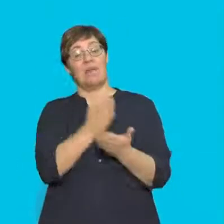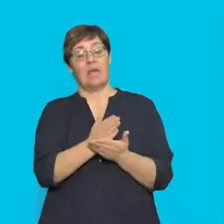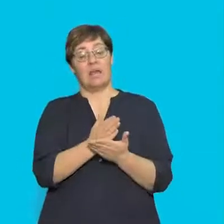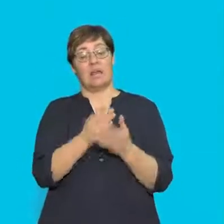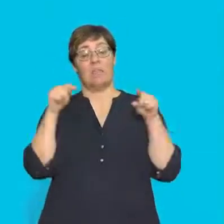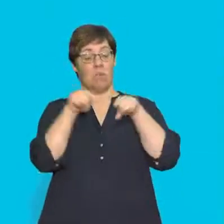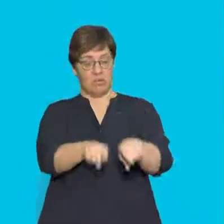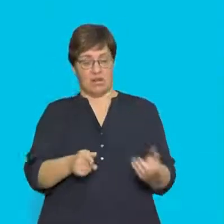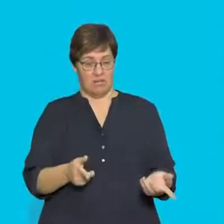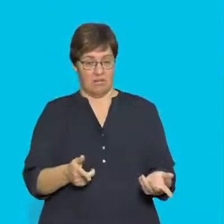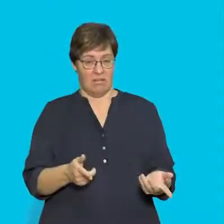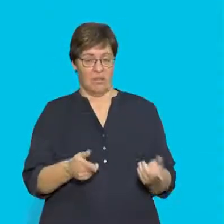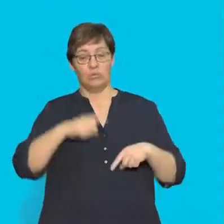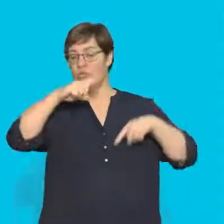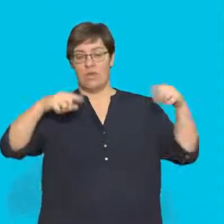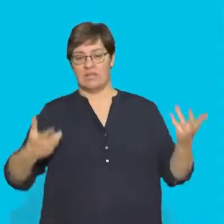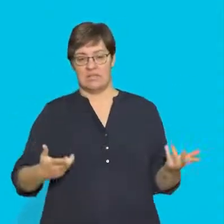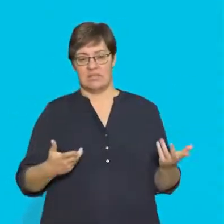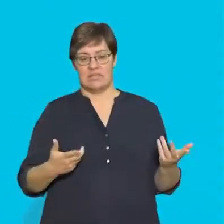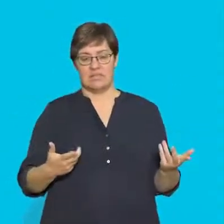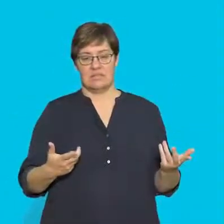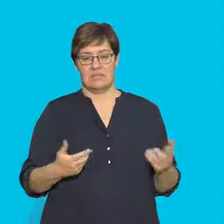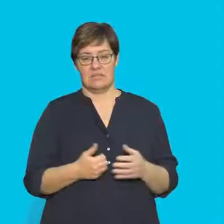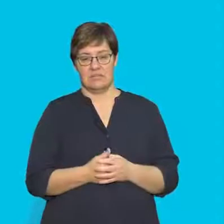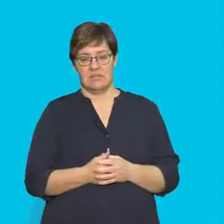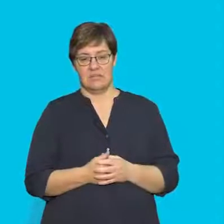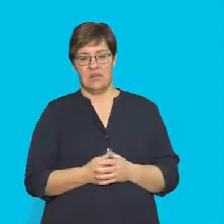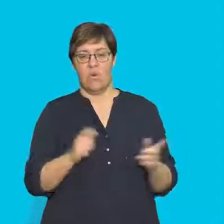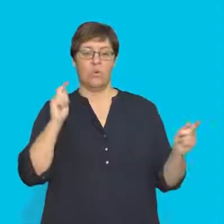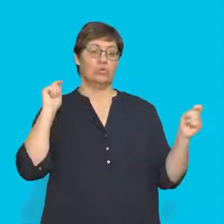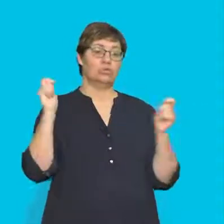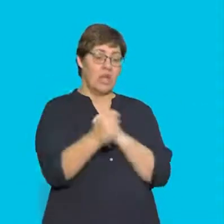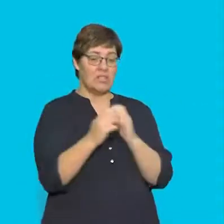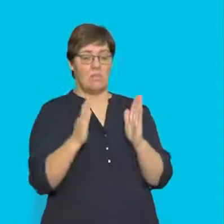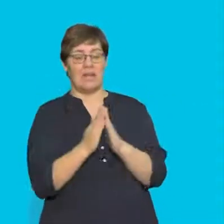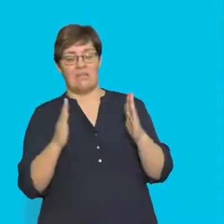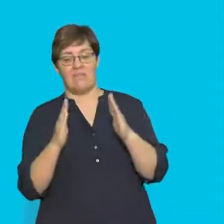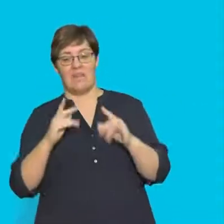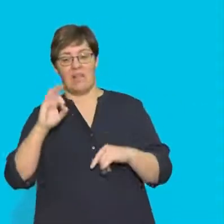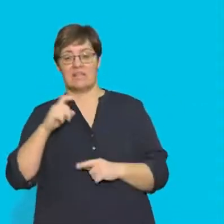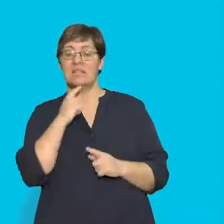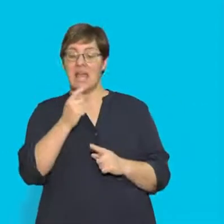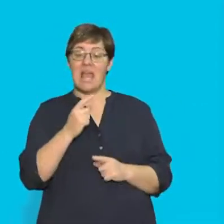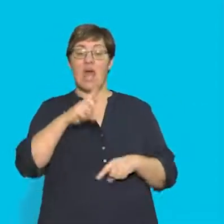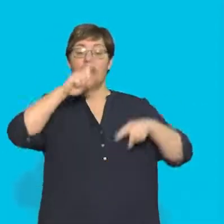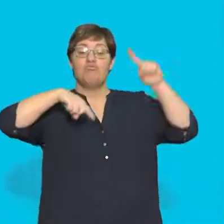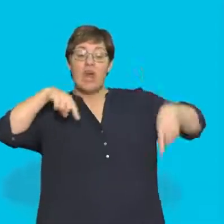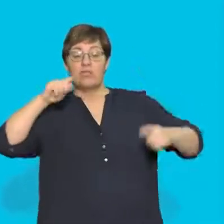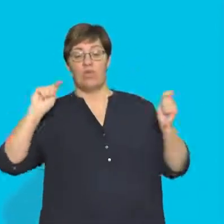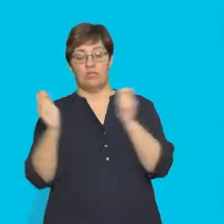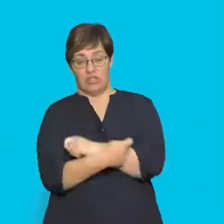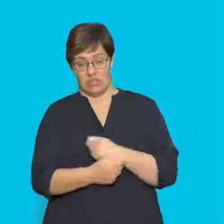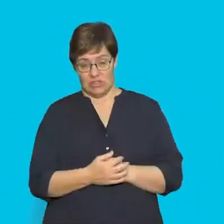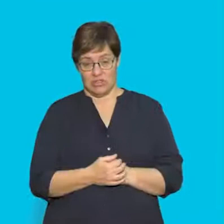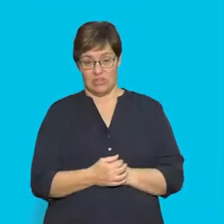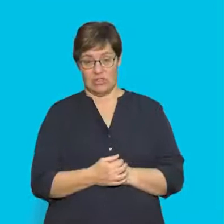the rate, it doesn't say it's proportional to the change in magnetic flux, it says the rate of change. And whenever we